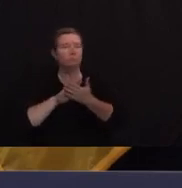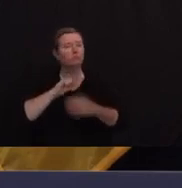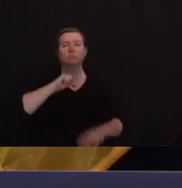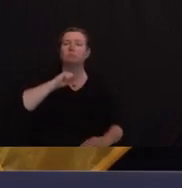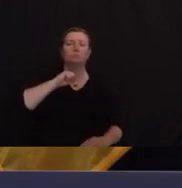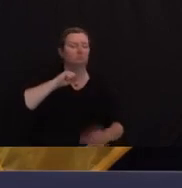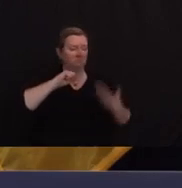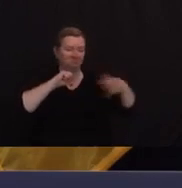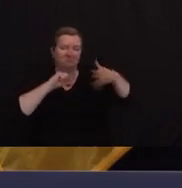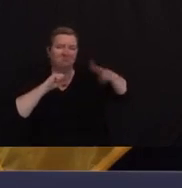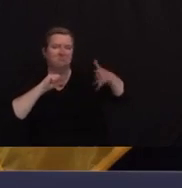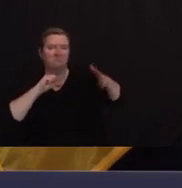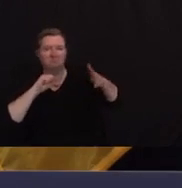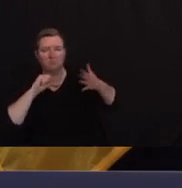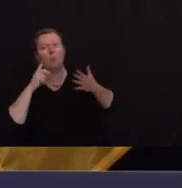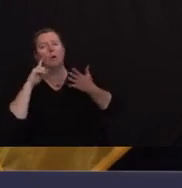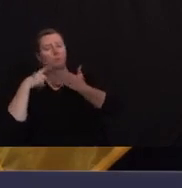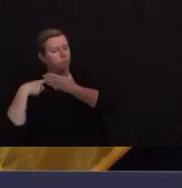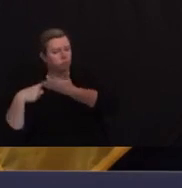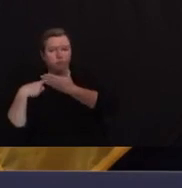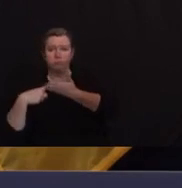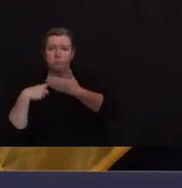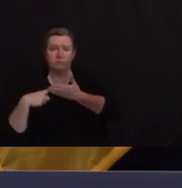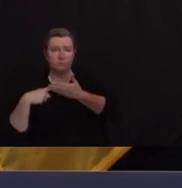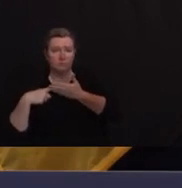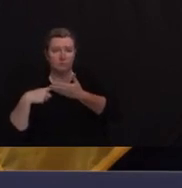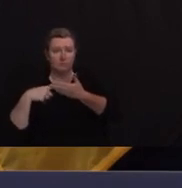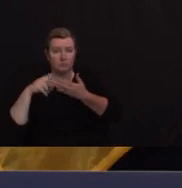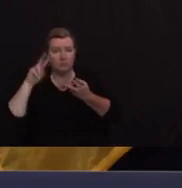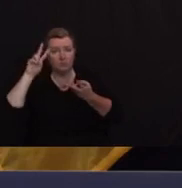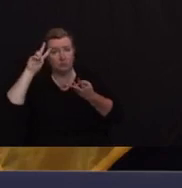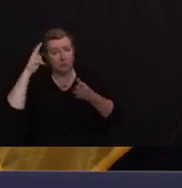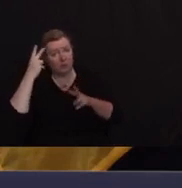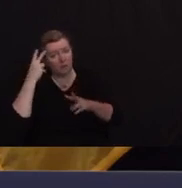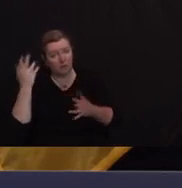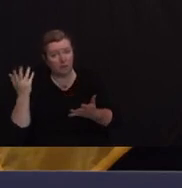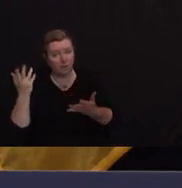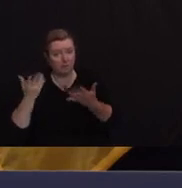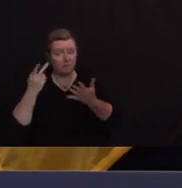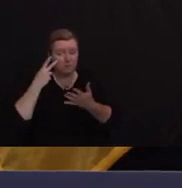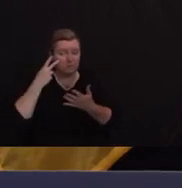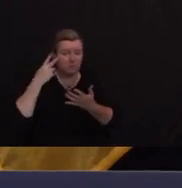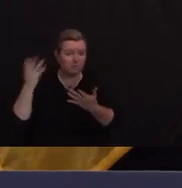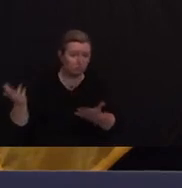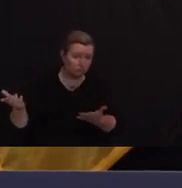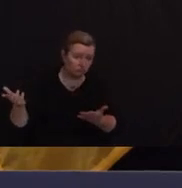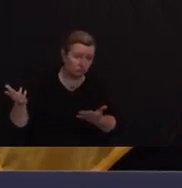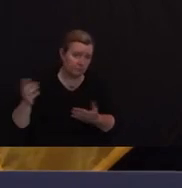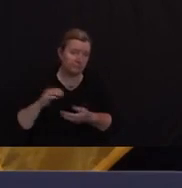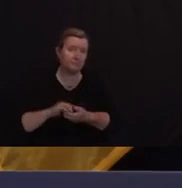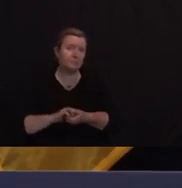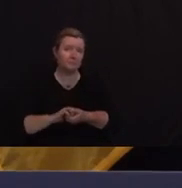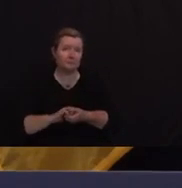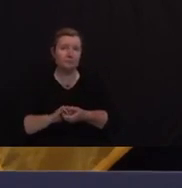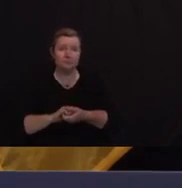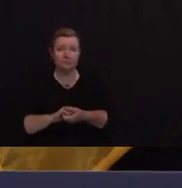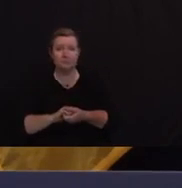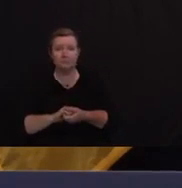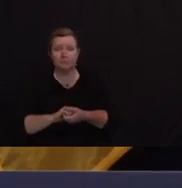up in a place that's been a good place. Is that fair to say, Paramount? Thank you. Sir, do you have anything with the